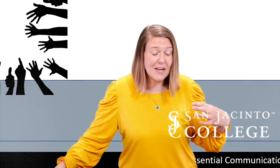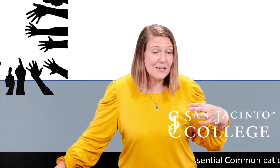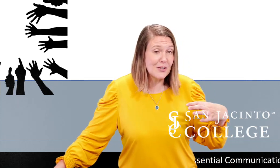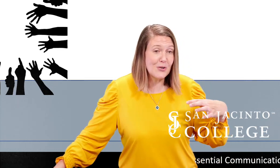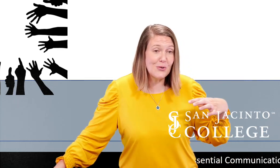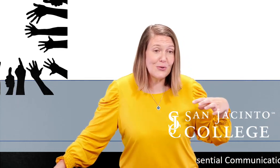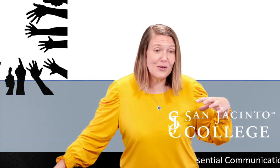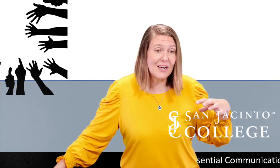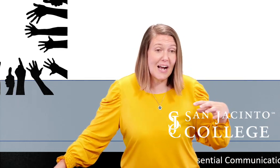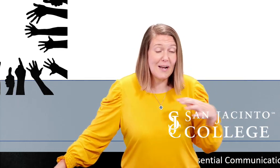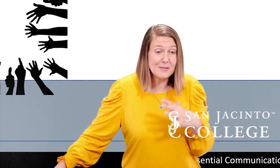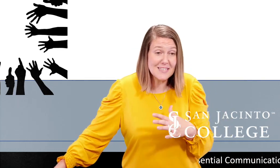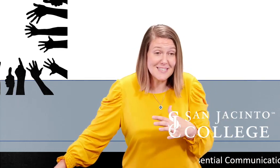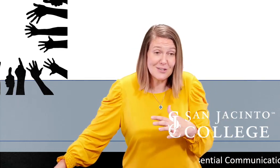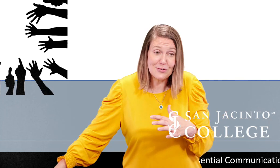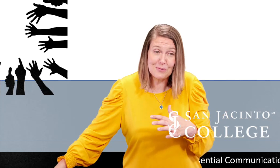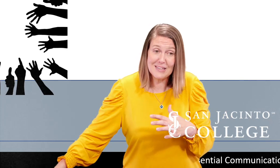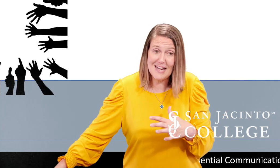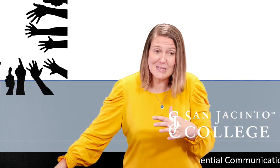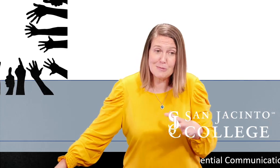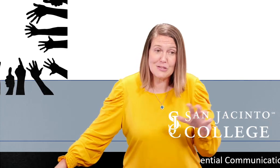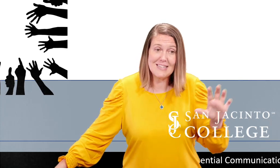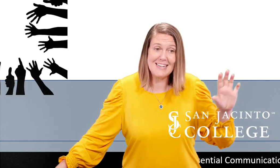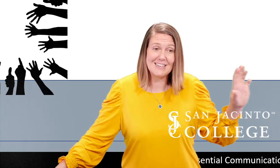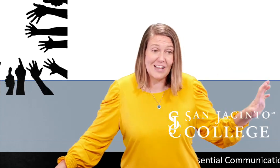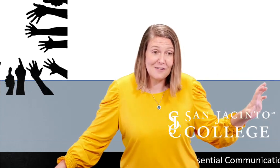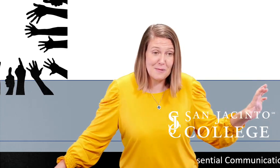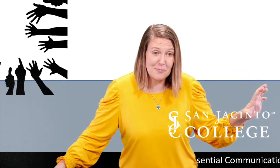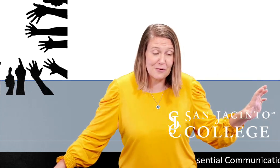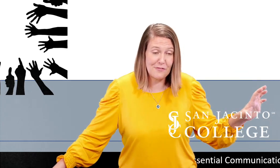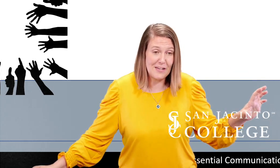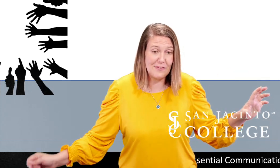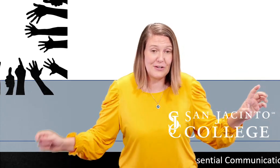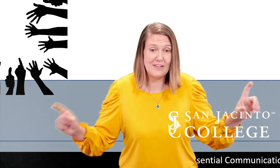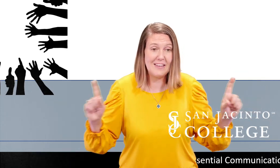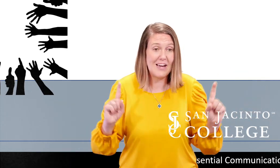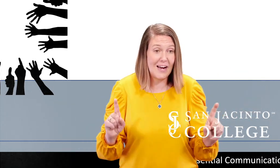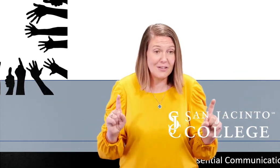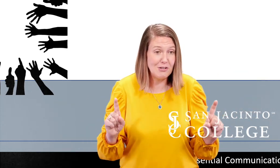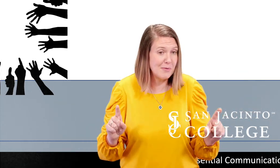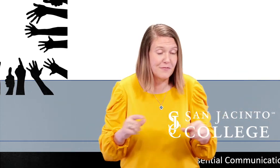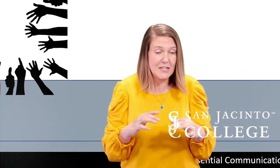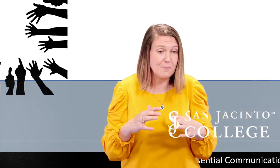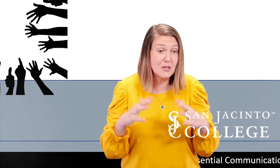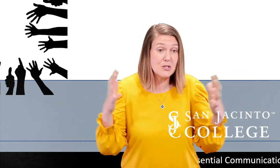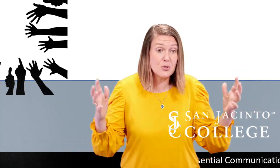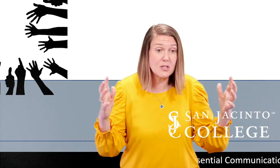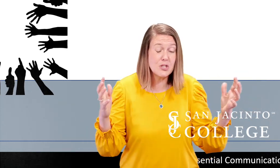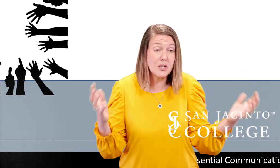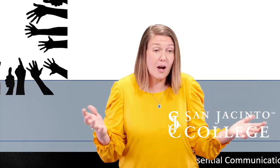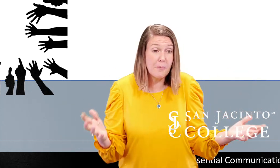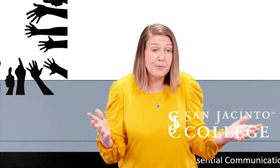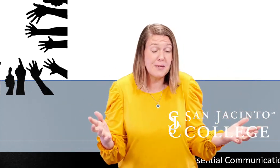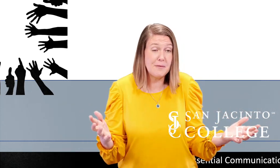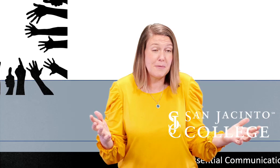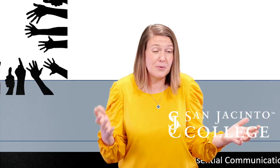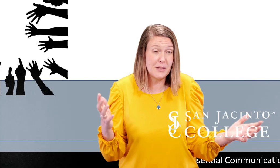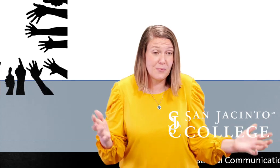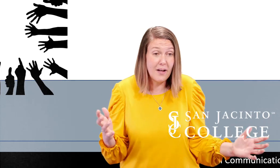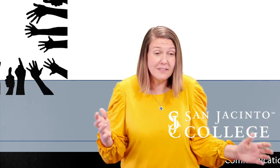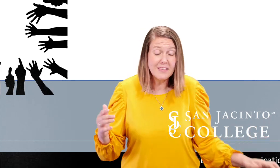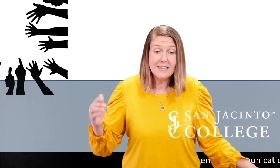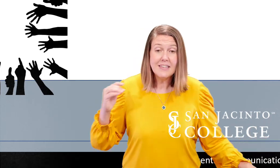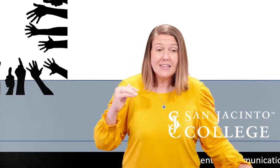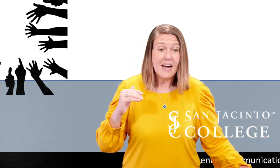a friend who I was considered a really nice person, and a lot of people were afraid of her, and they thought, how can you be friends? But the truth is she complimented me